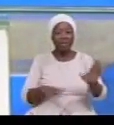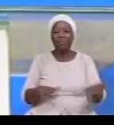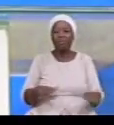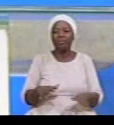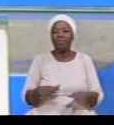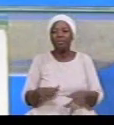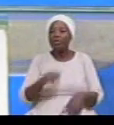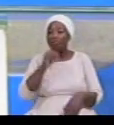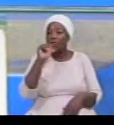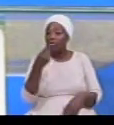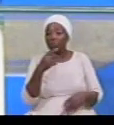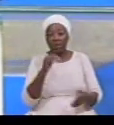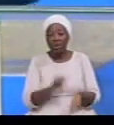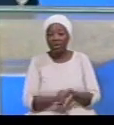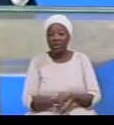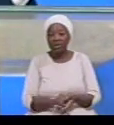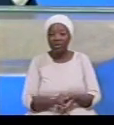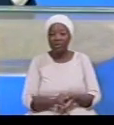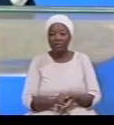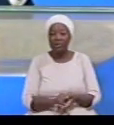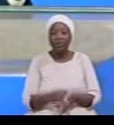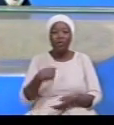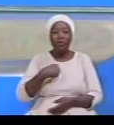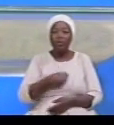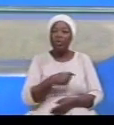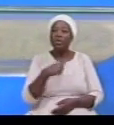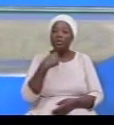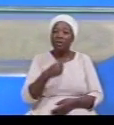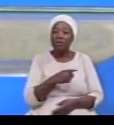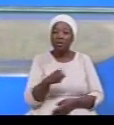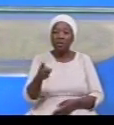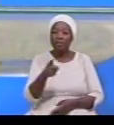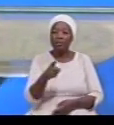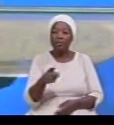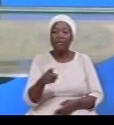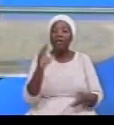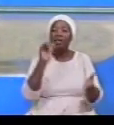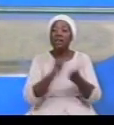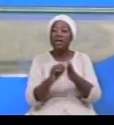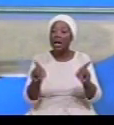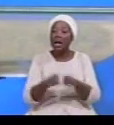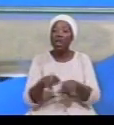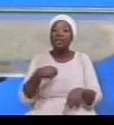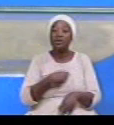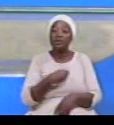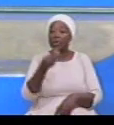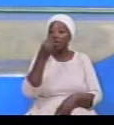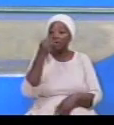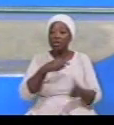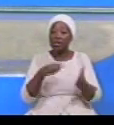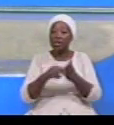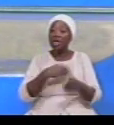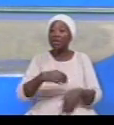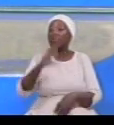Not only that, we're telling them that as we eat this and drink this, he